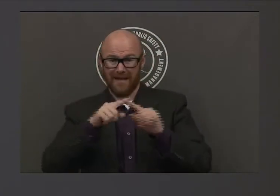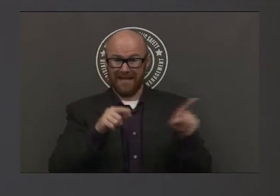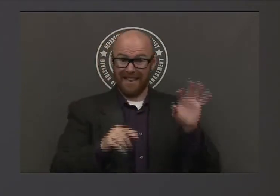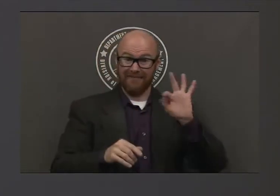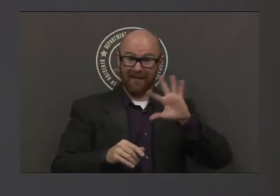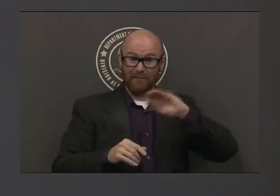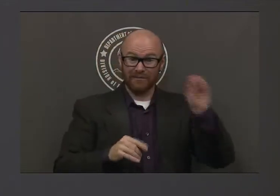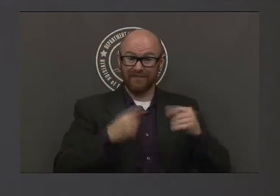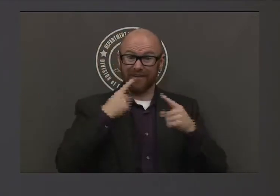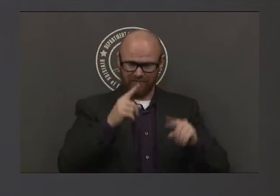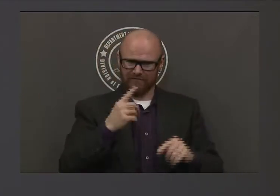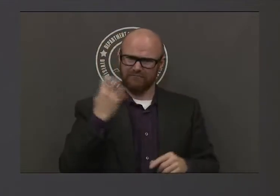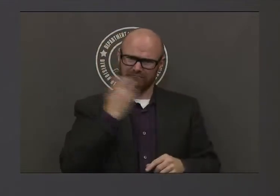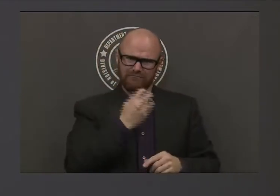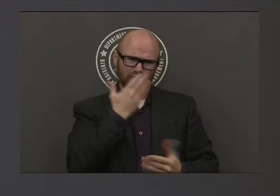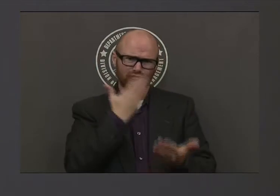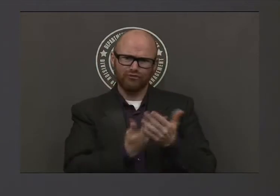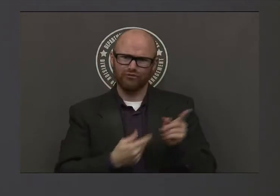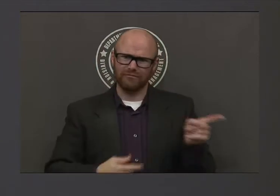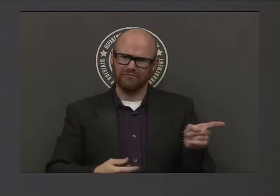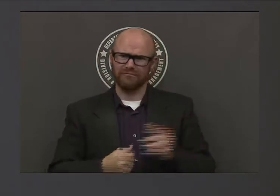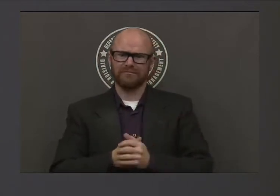can resume life as normal as possible.